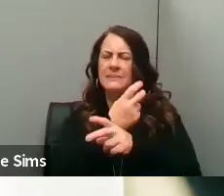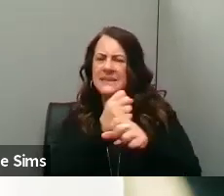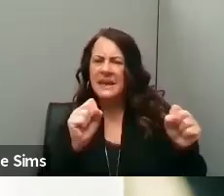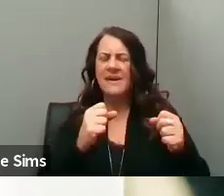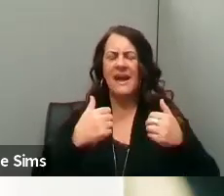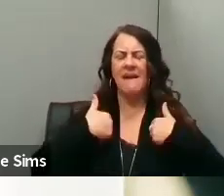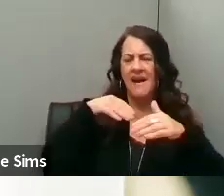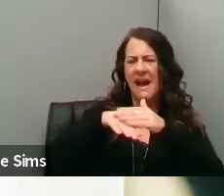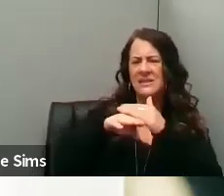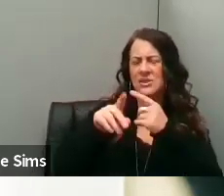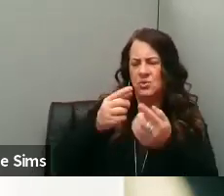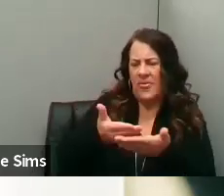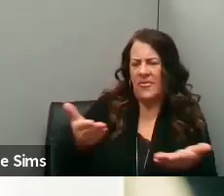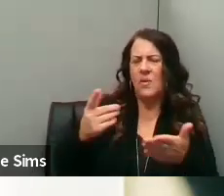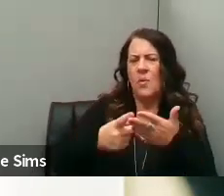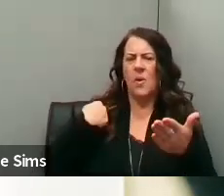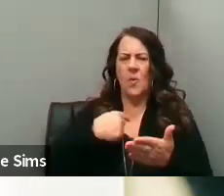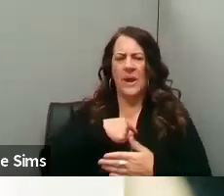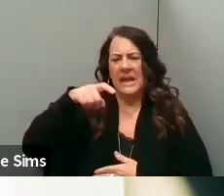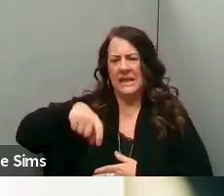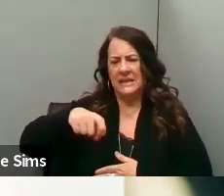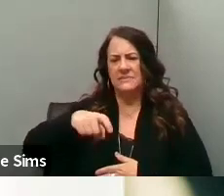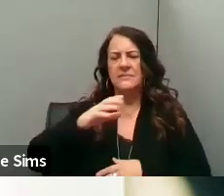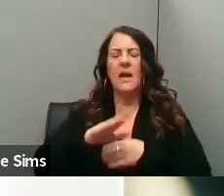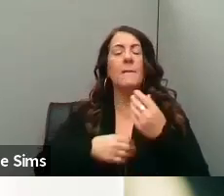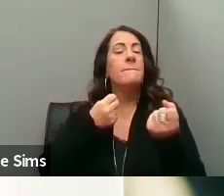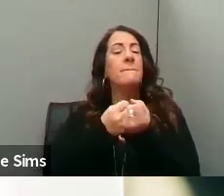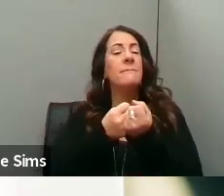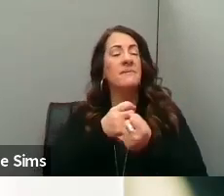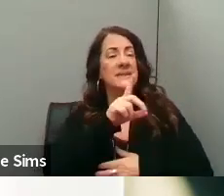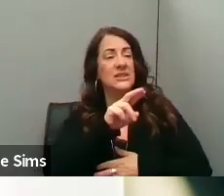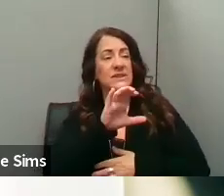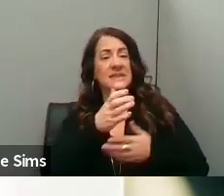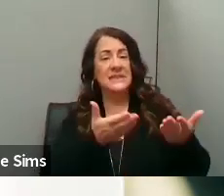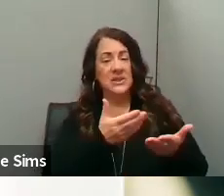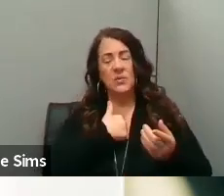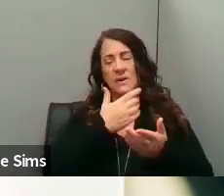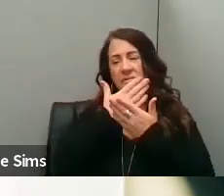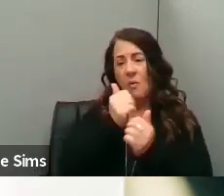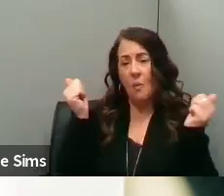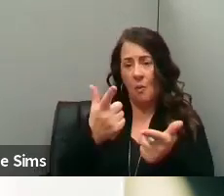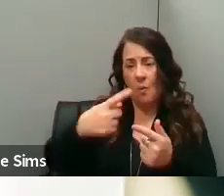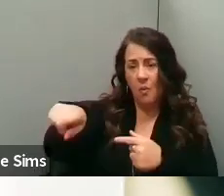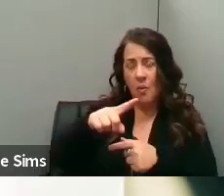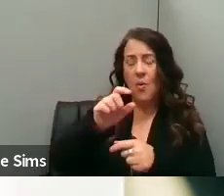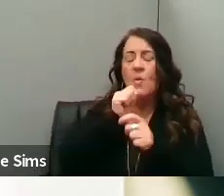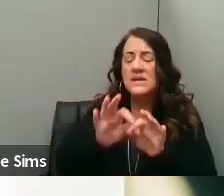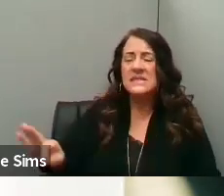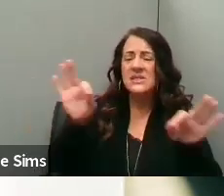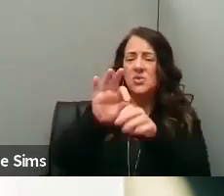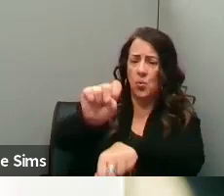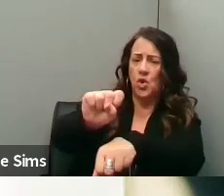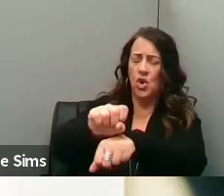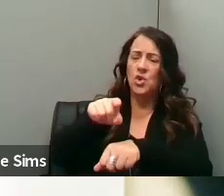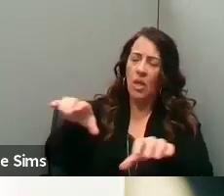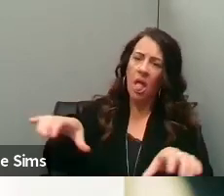the resources that we need. On behalf of DRC, we want to thank all of the essential workers who are there for us every day and let